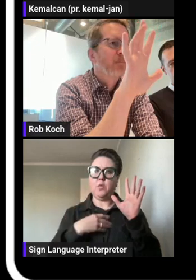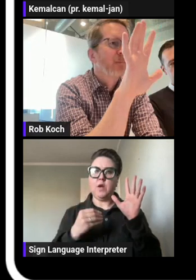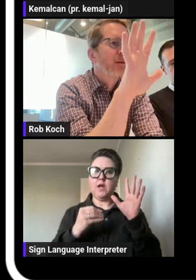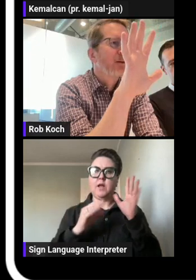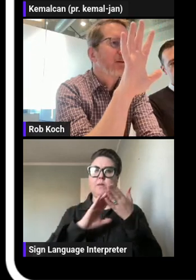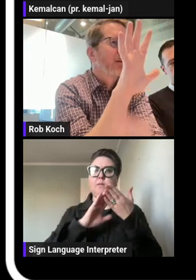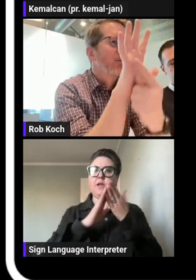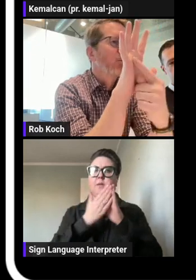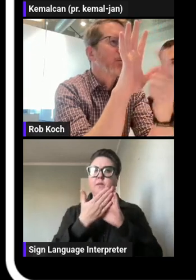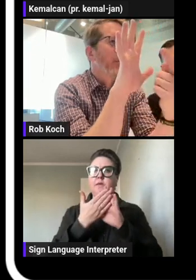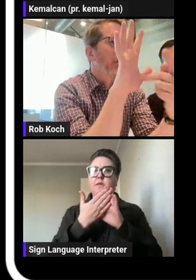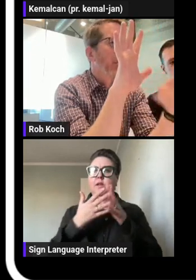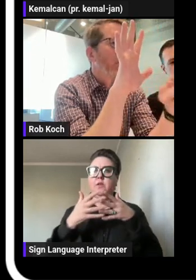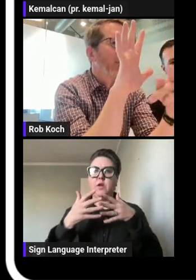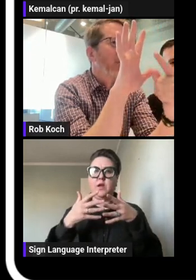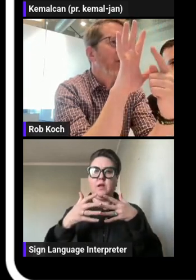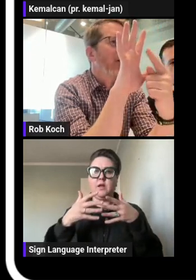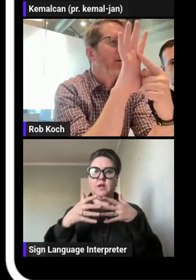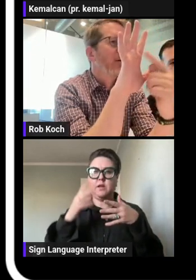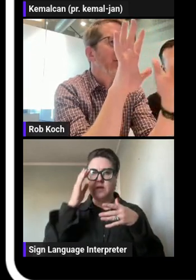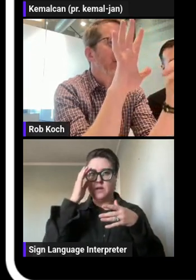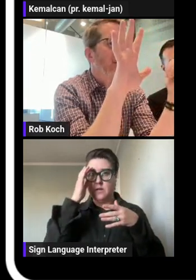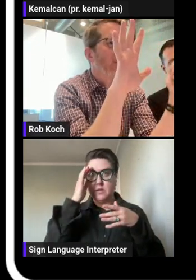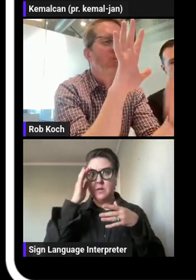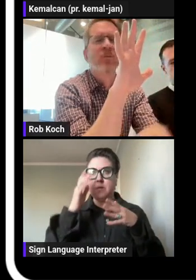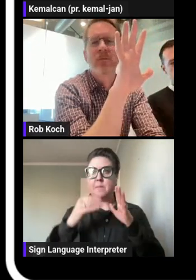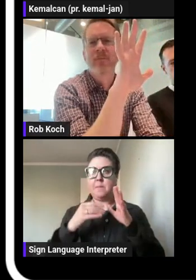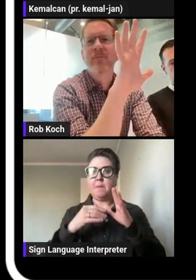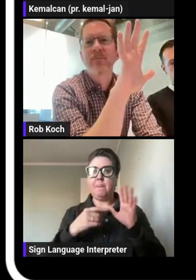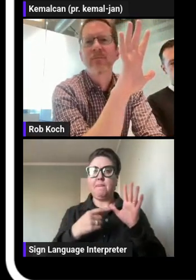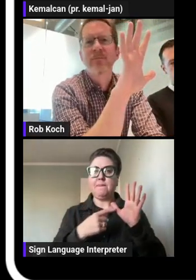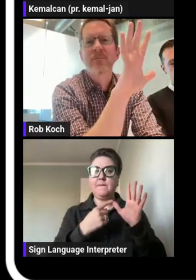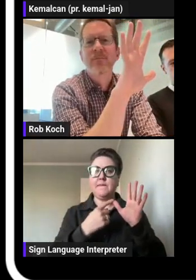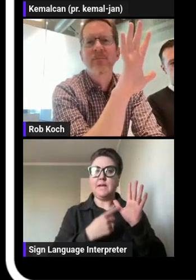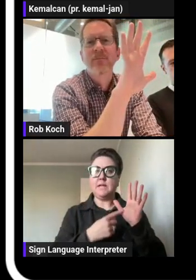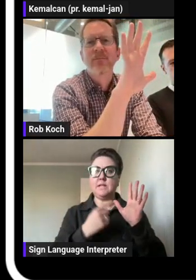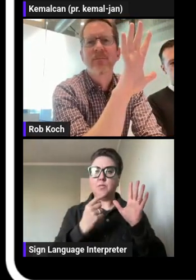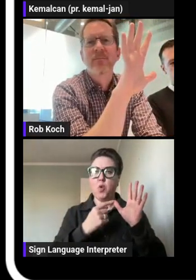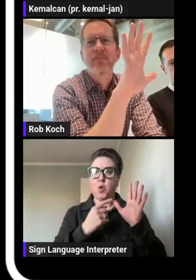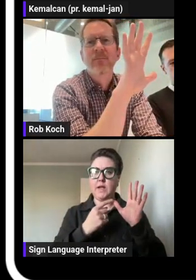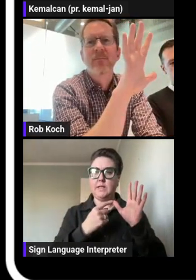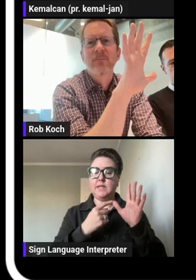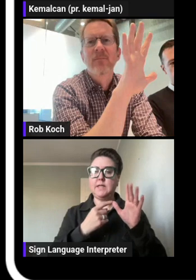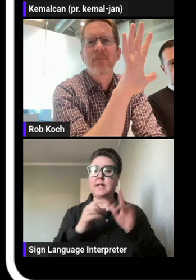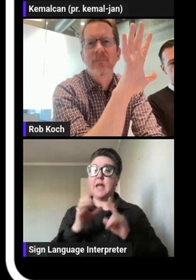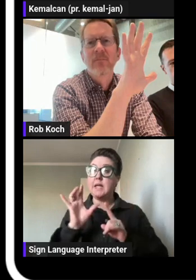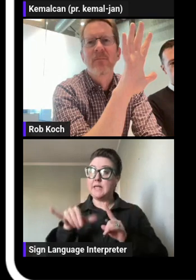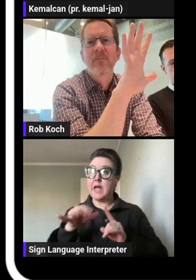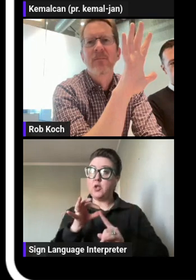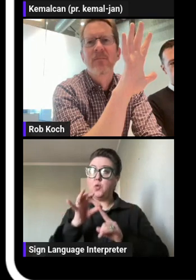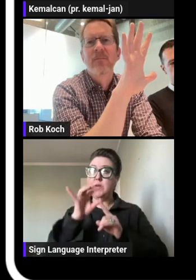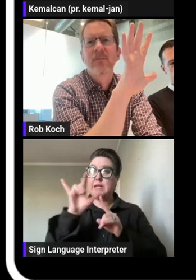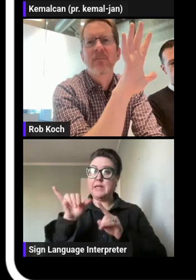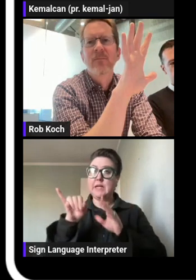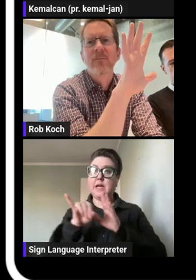gray, so it's a little bit different. But this point here is white, right? Is this point uniquely identified in